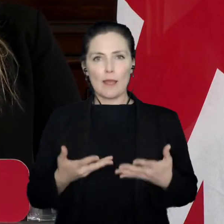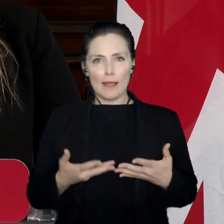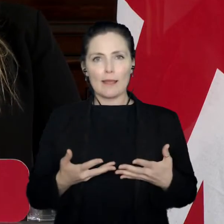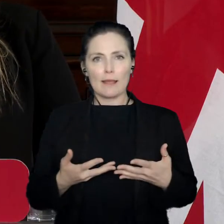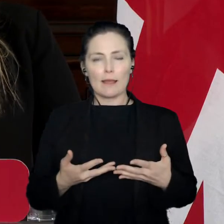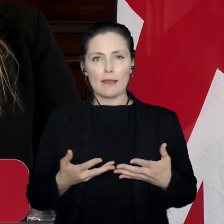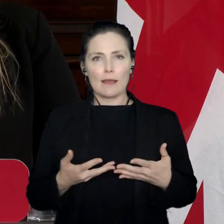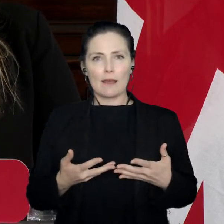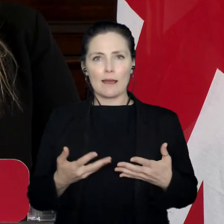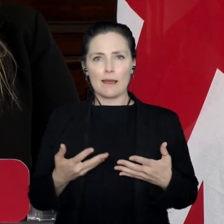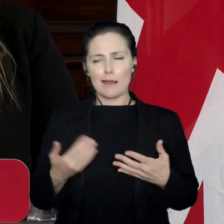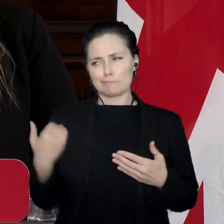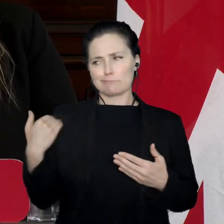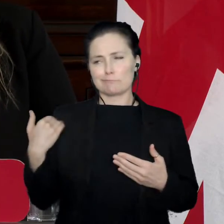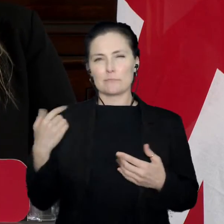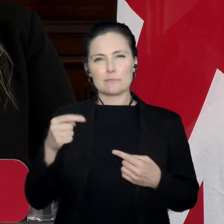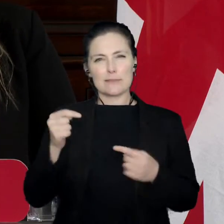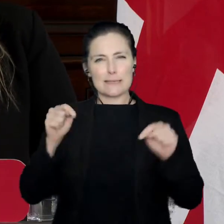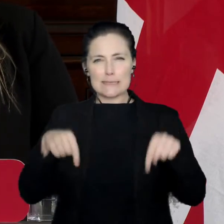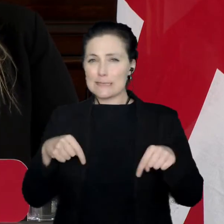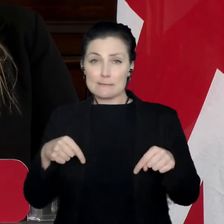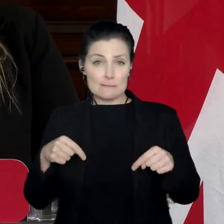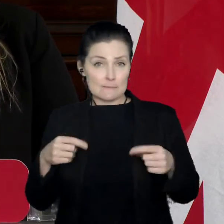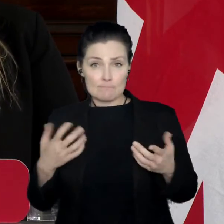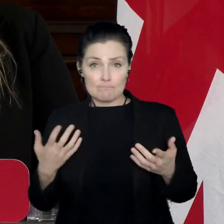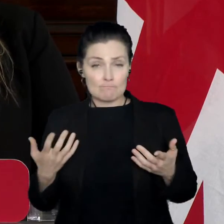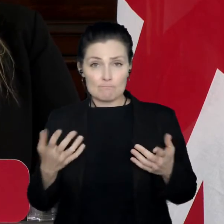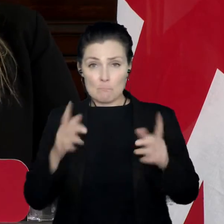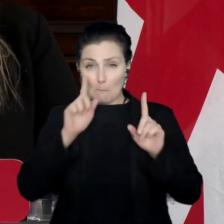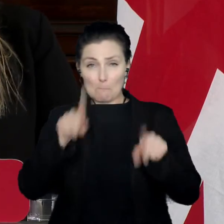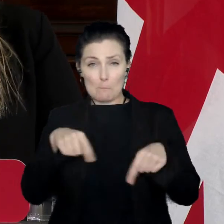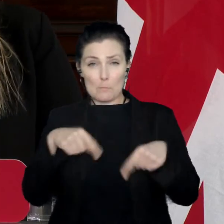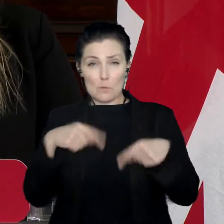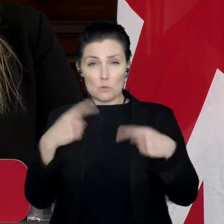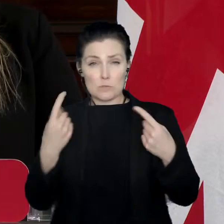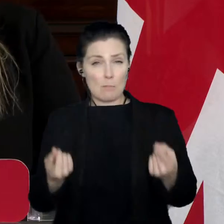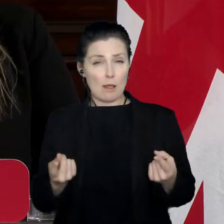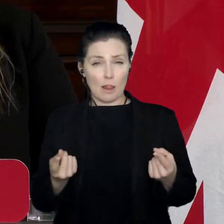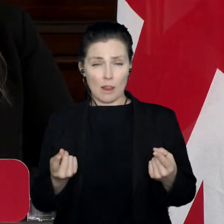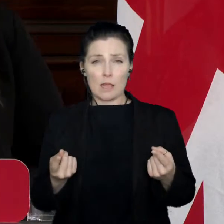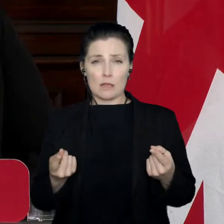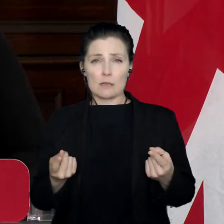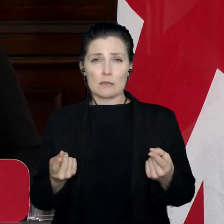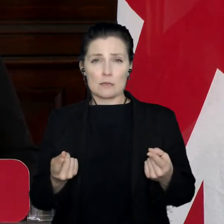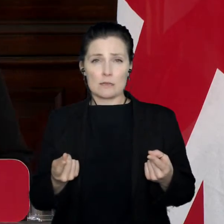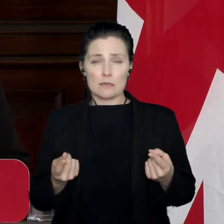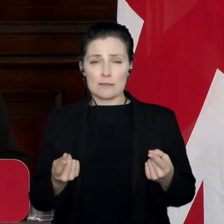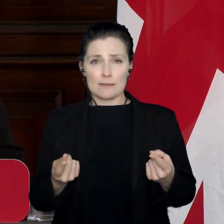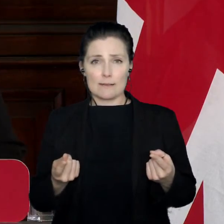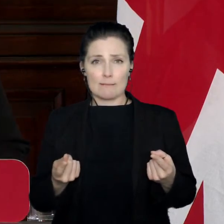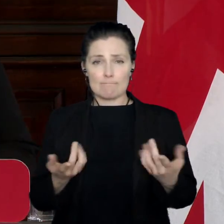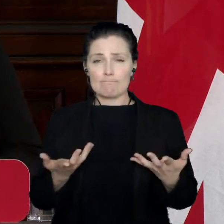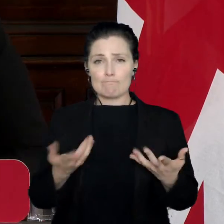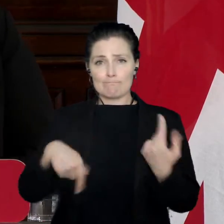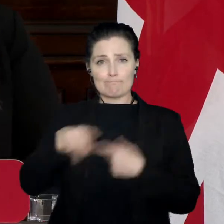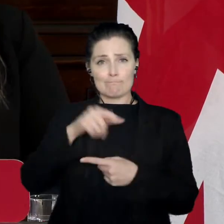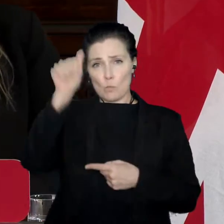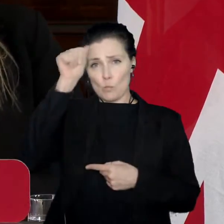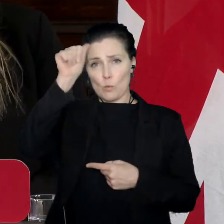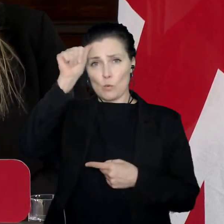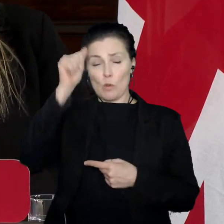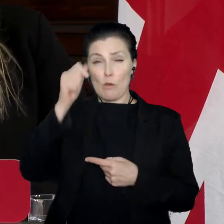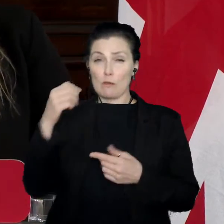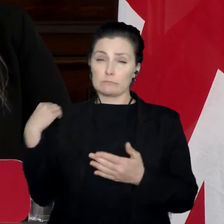long ago, this would simply have been an impossibility. And it's no secret that for some